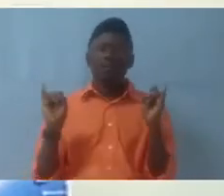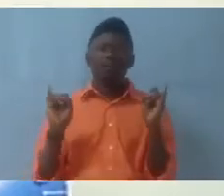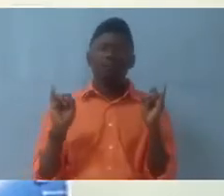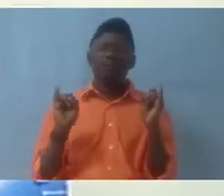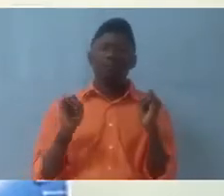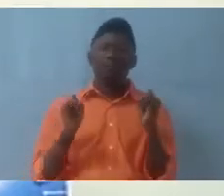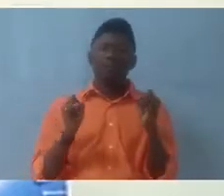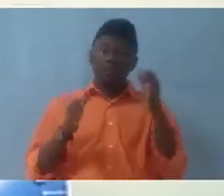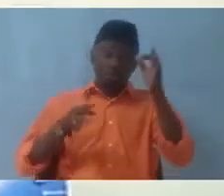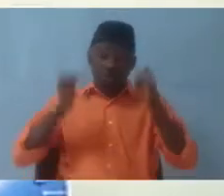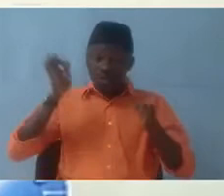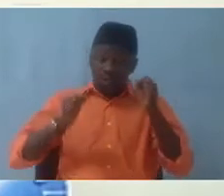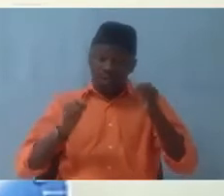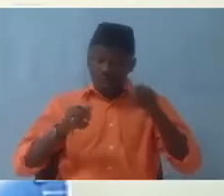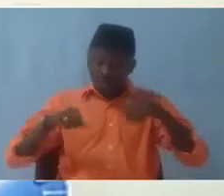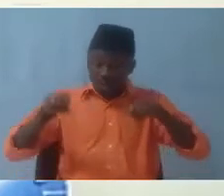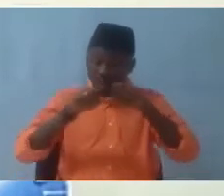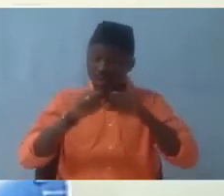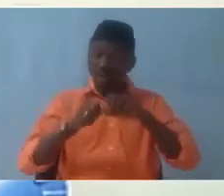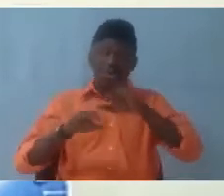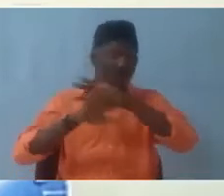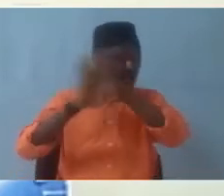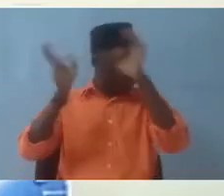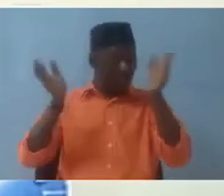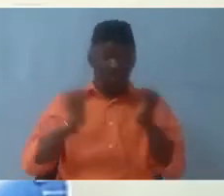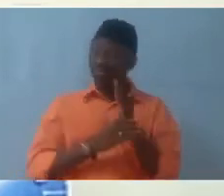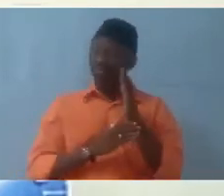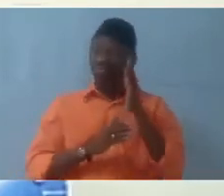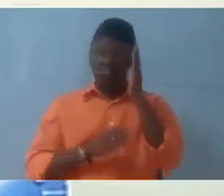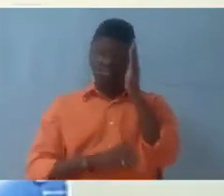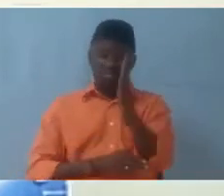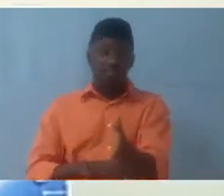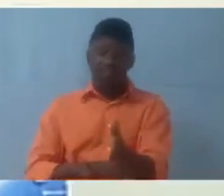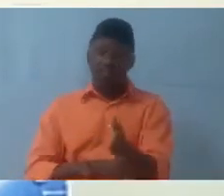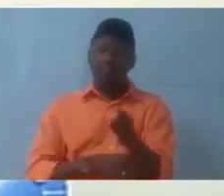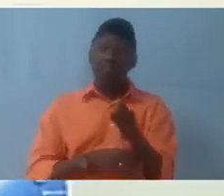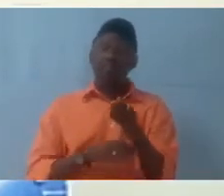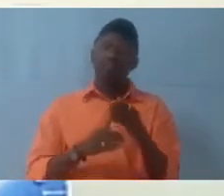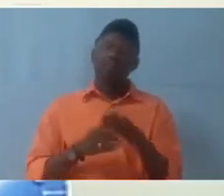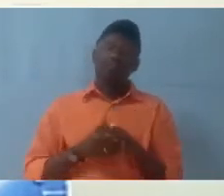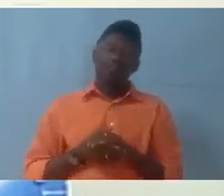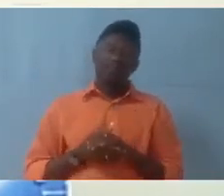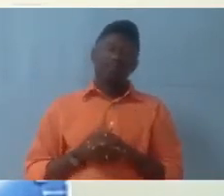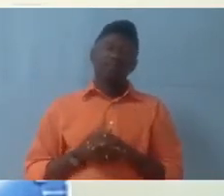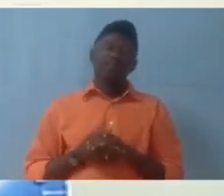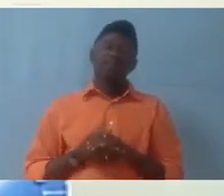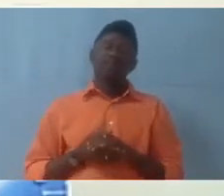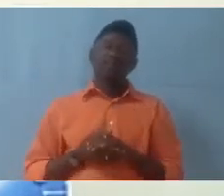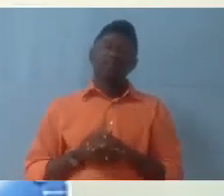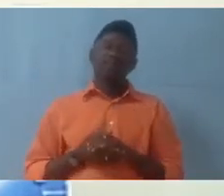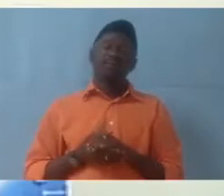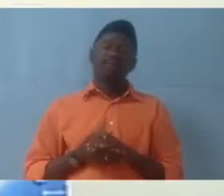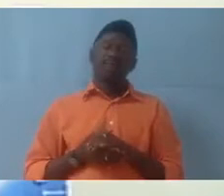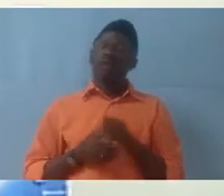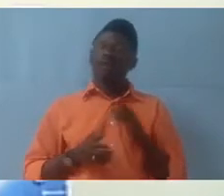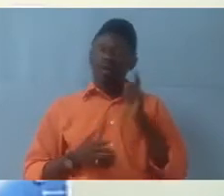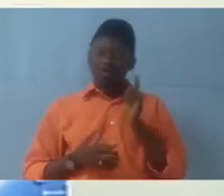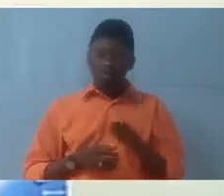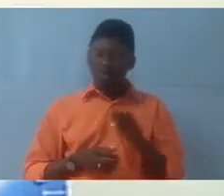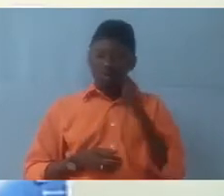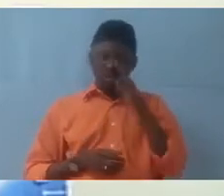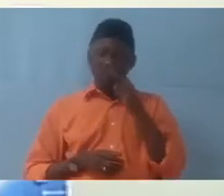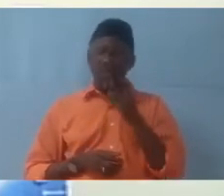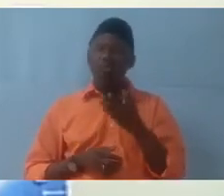nak buntu atté kay bi nak fox rek mu nek buntu bo xamné fa dogo sago. And there are reasons as to why the judiciary should